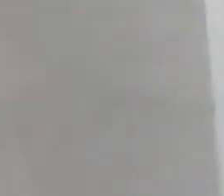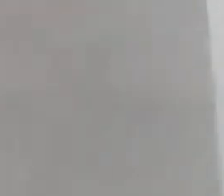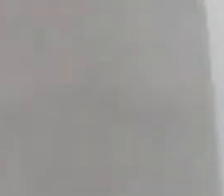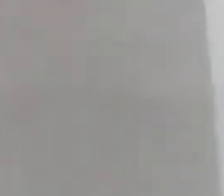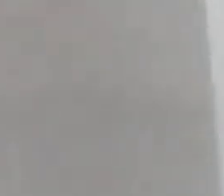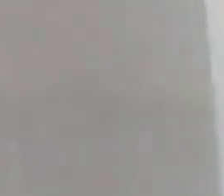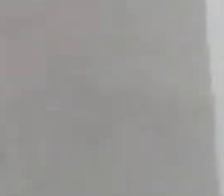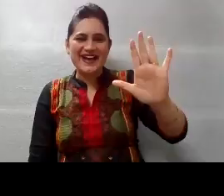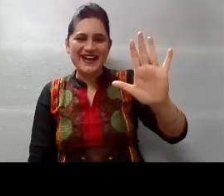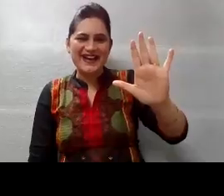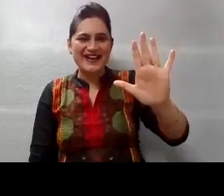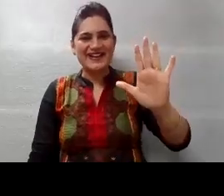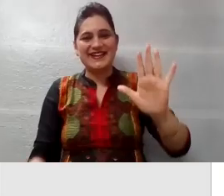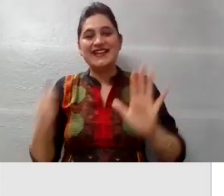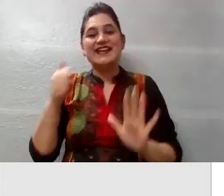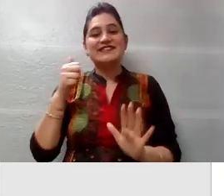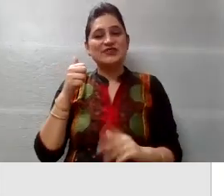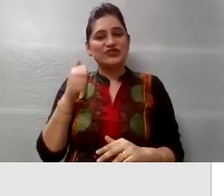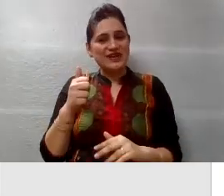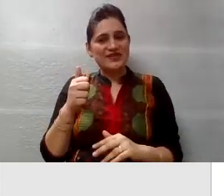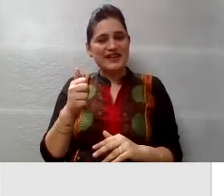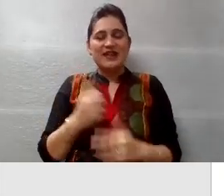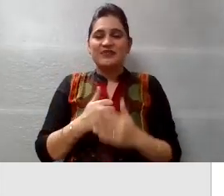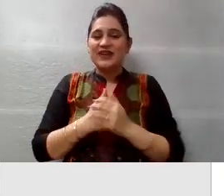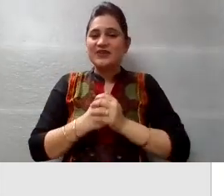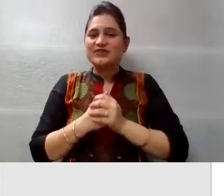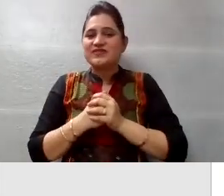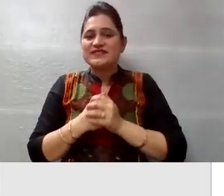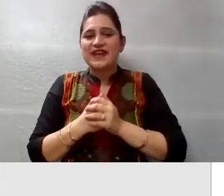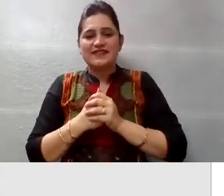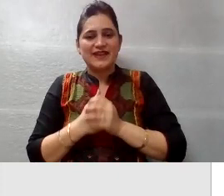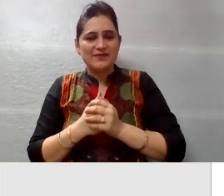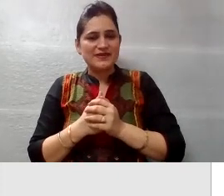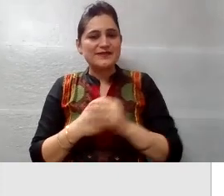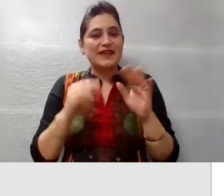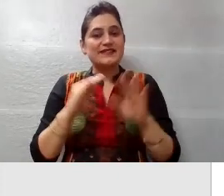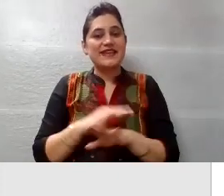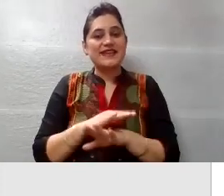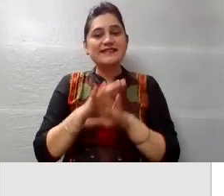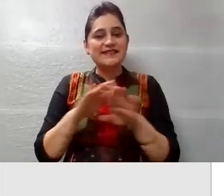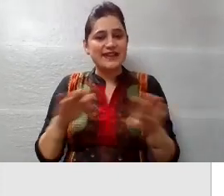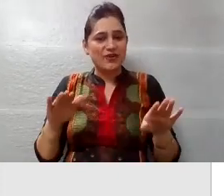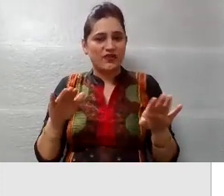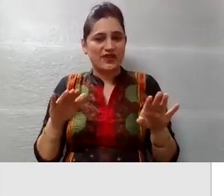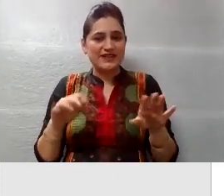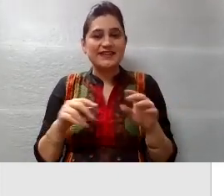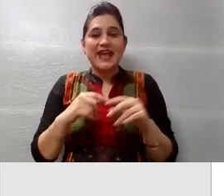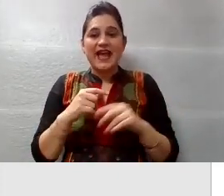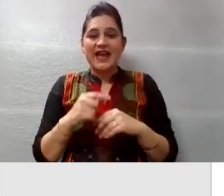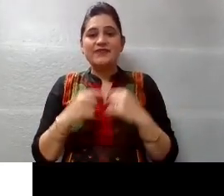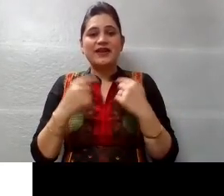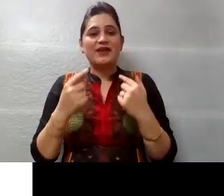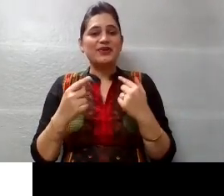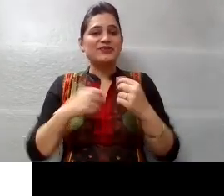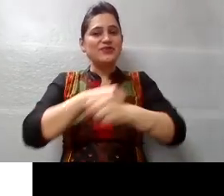five. So children, we are going to recite the numbers by saying zero first